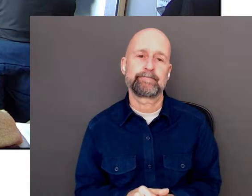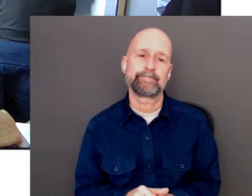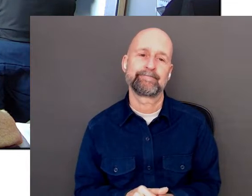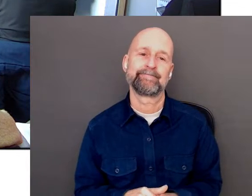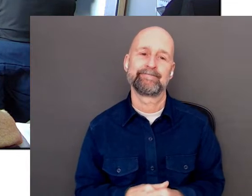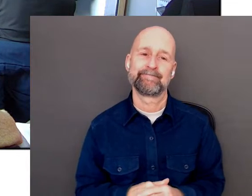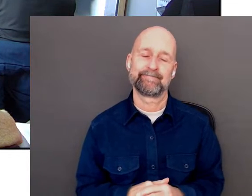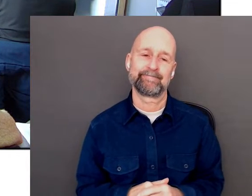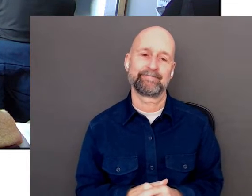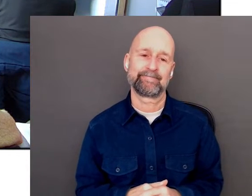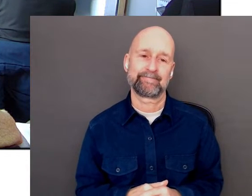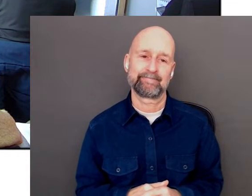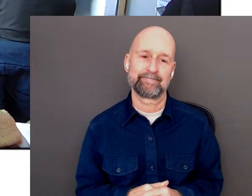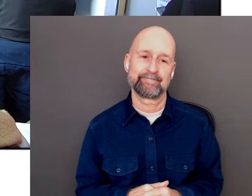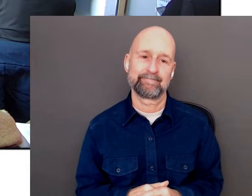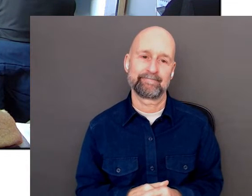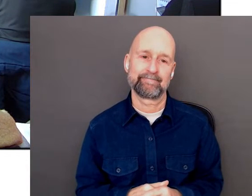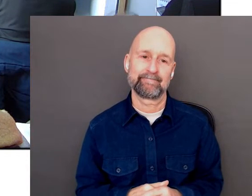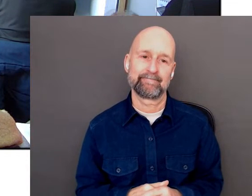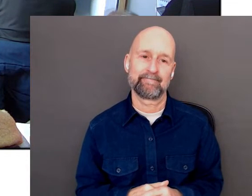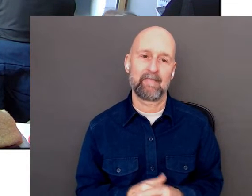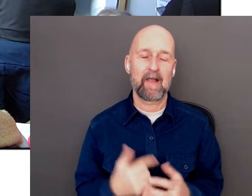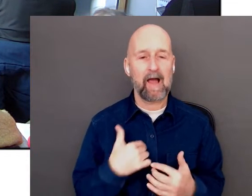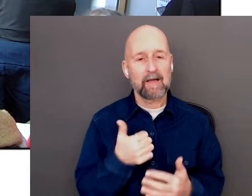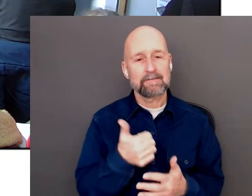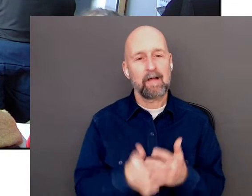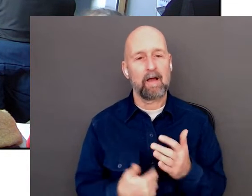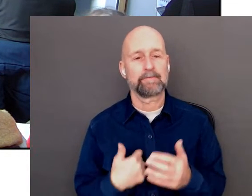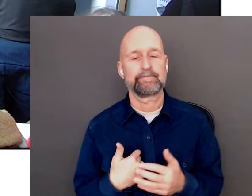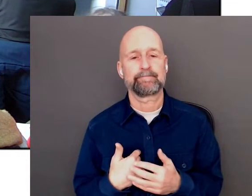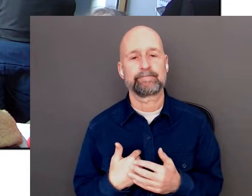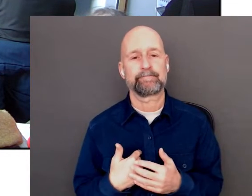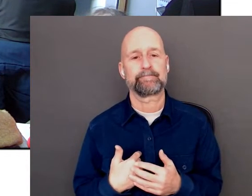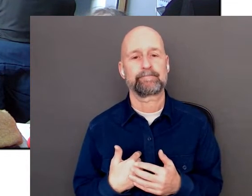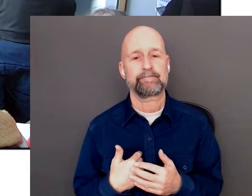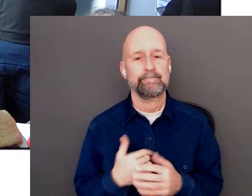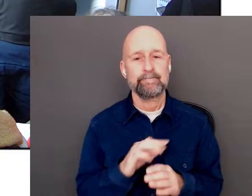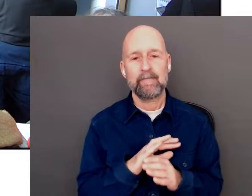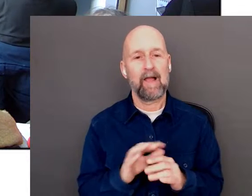I can start maybe. Yeah. I don't think I'll answer your question,